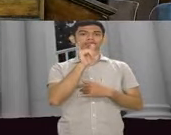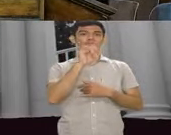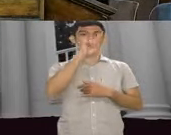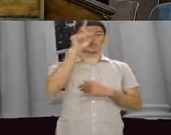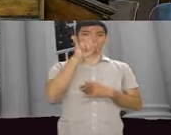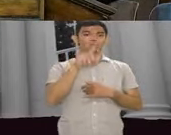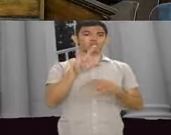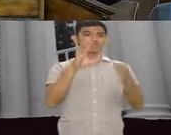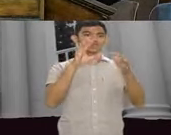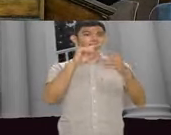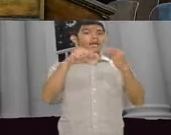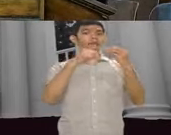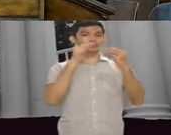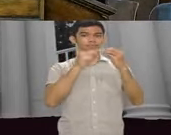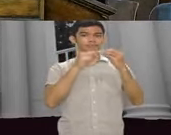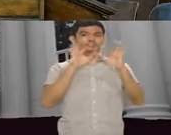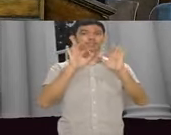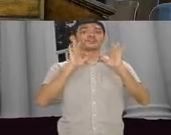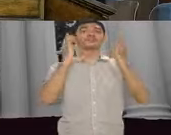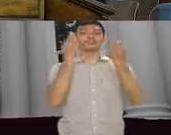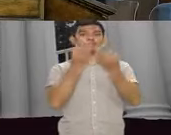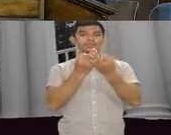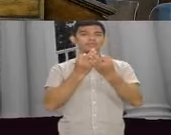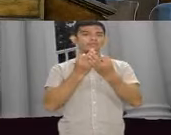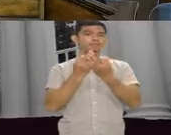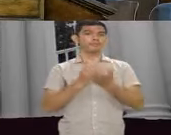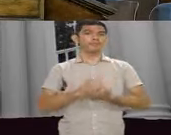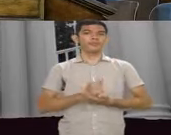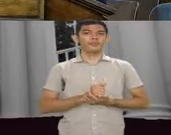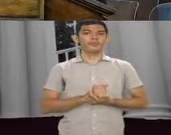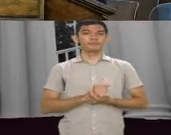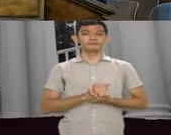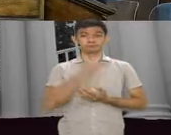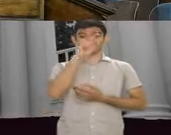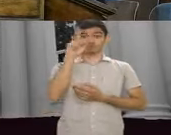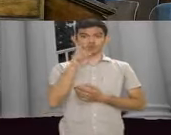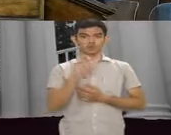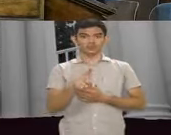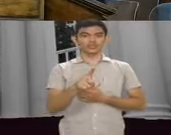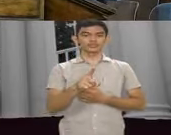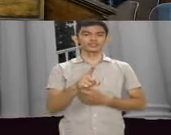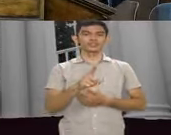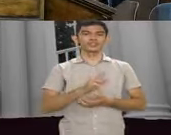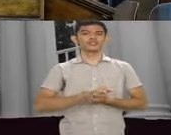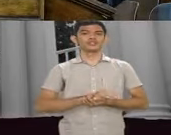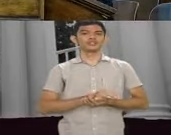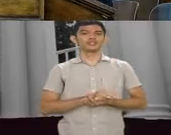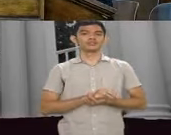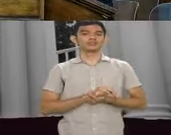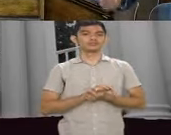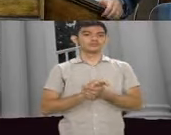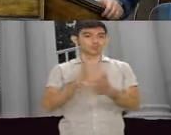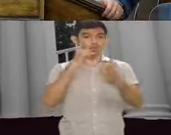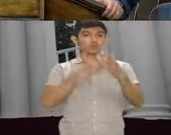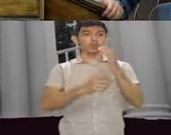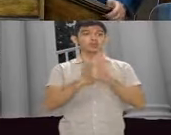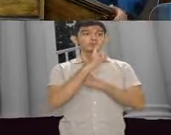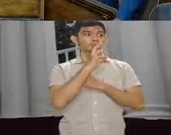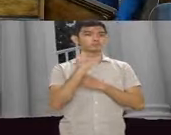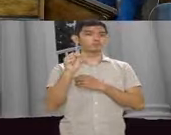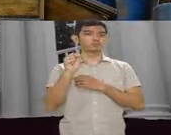Okay? Now, just a little background of the question. Before this question came up, what was